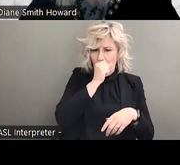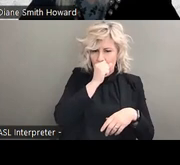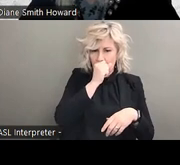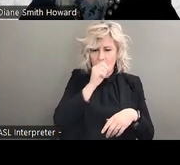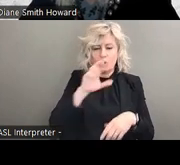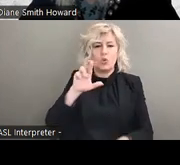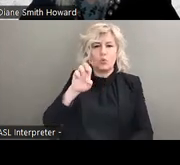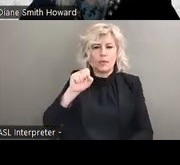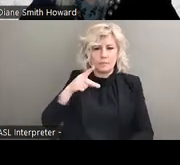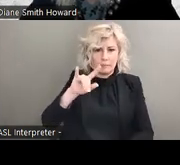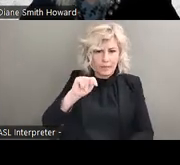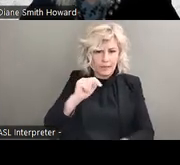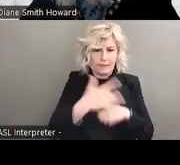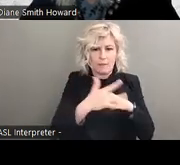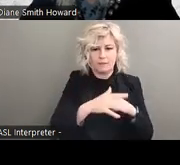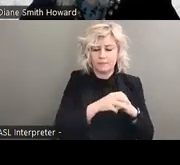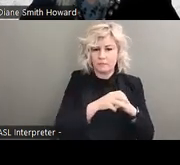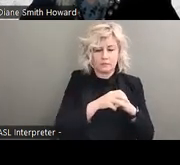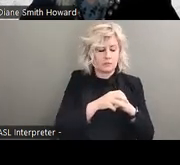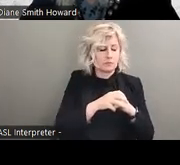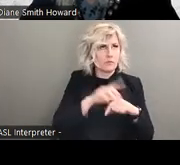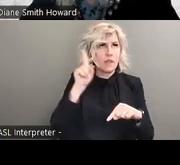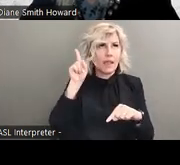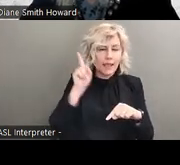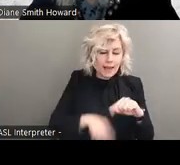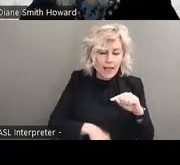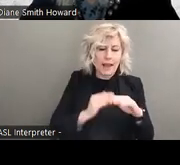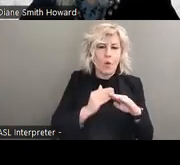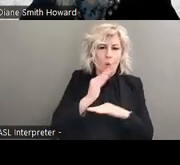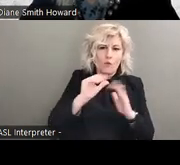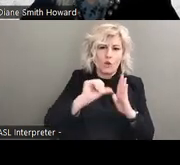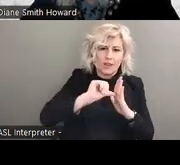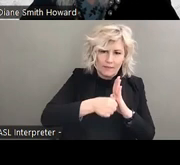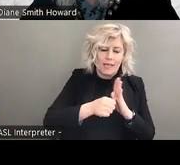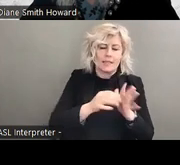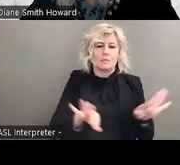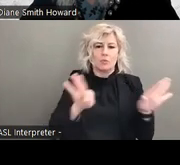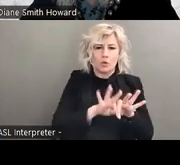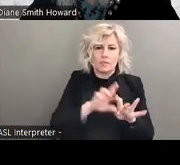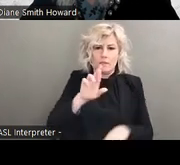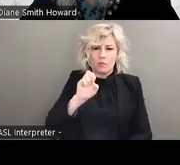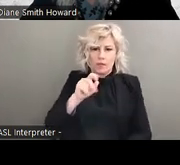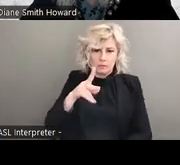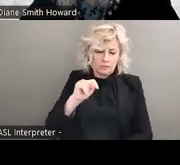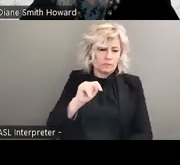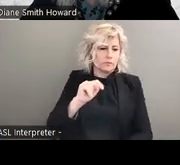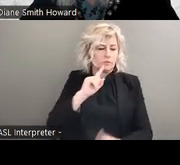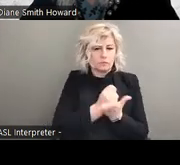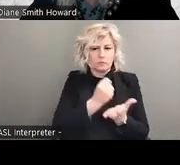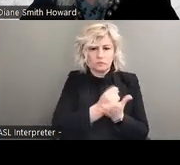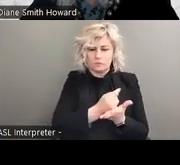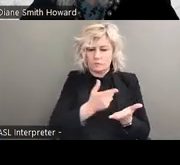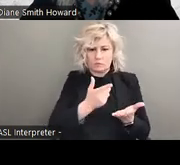respite is available. I cannot really overstate the importance of respite to foster and therapeutic foster care parents